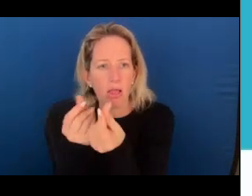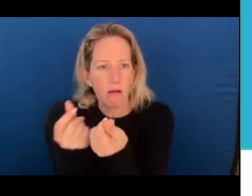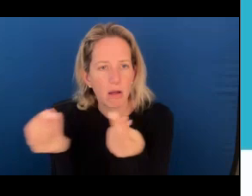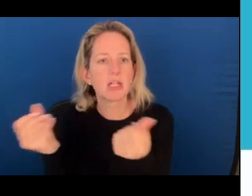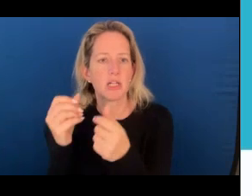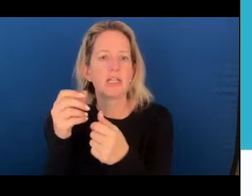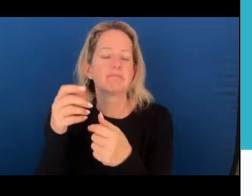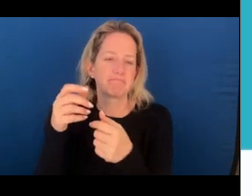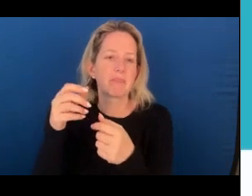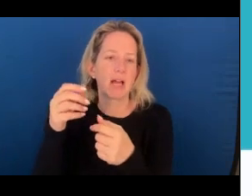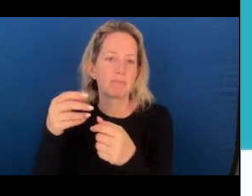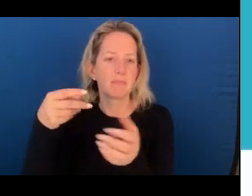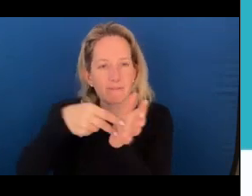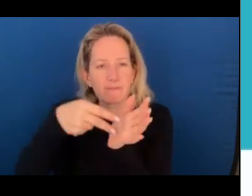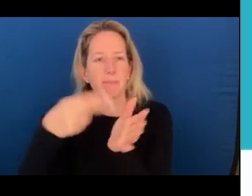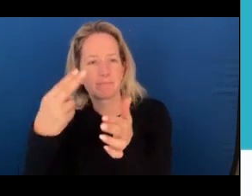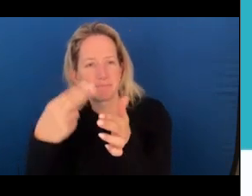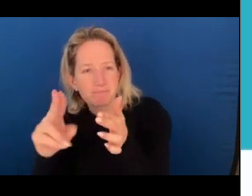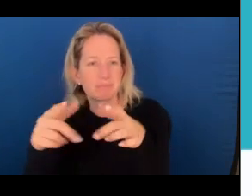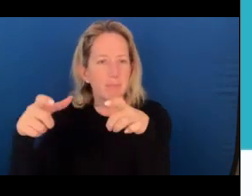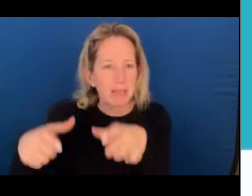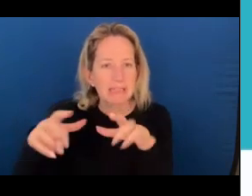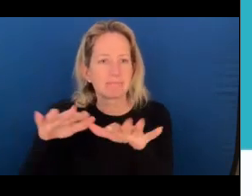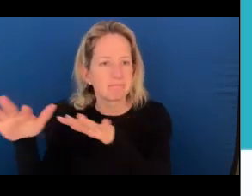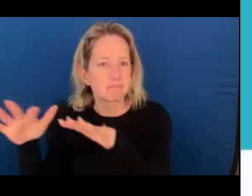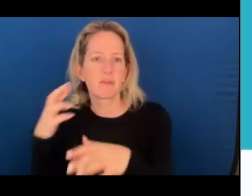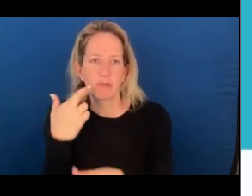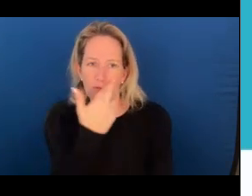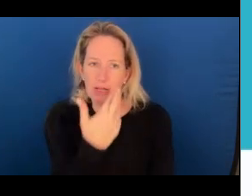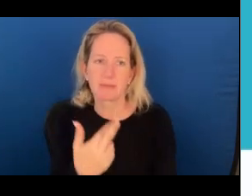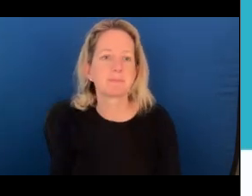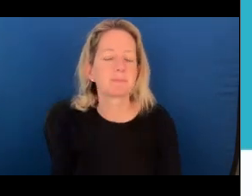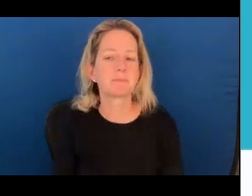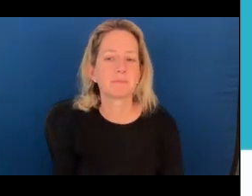some information, but we want to hear what you have to say. Next slide, please.